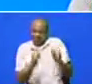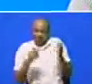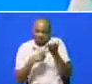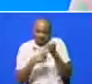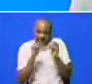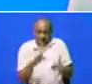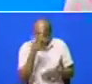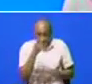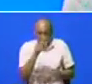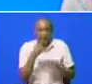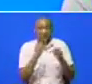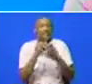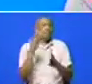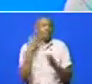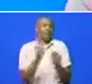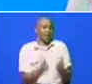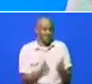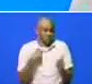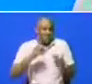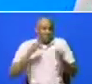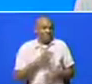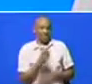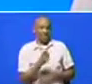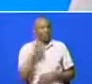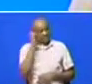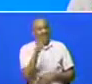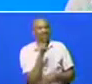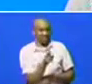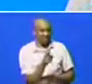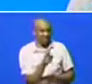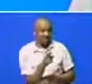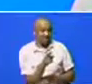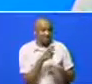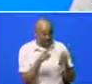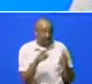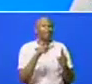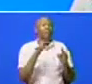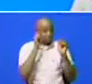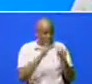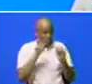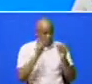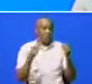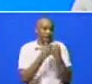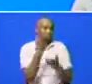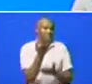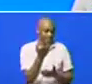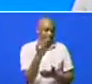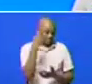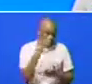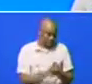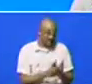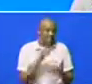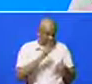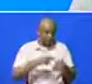because it's not been tried and tested. Okay, understandably so, but it is very promising. Being